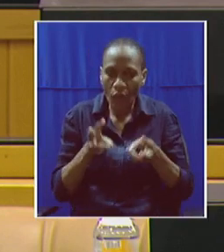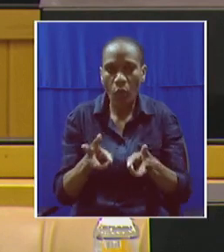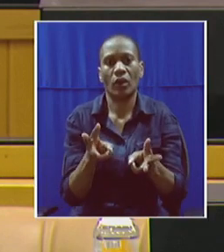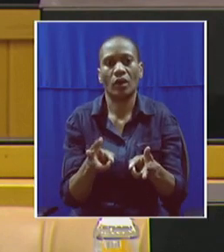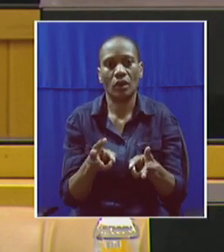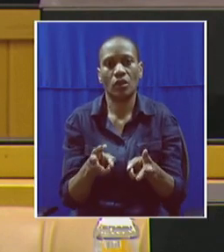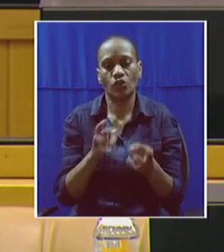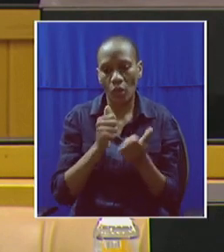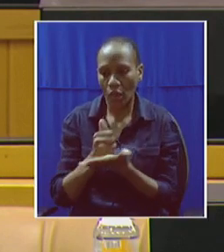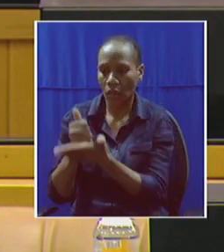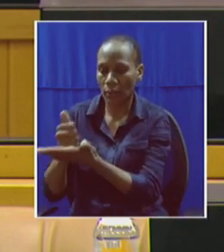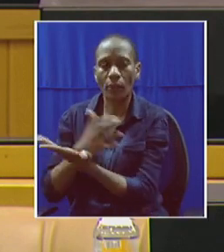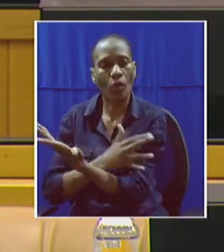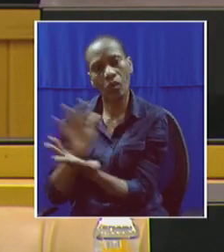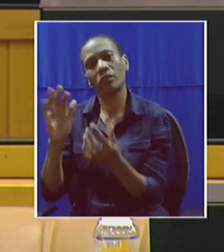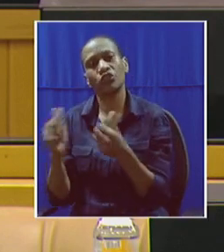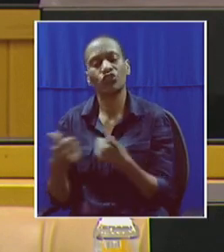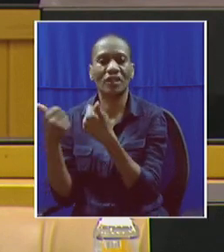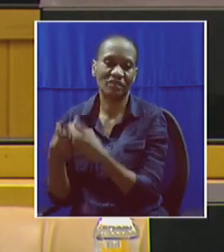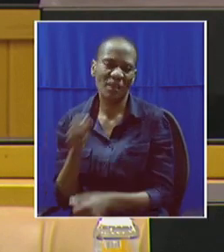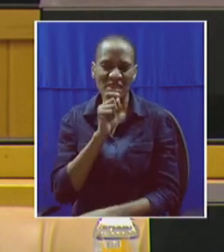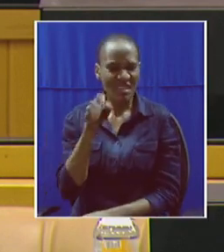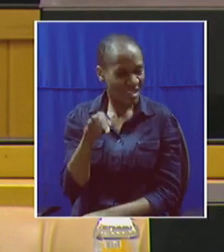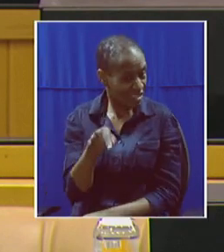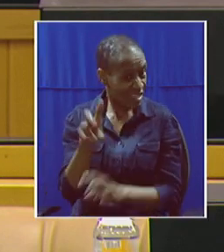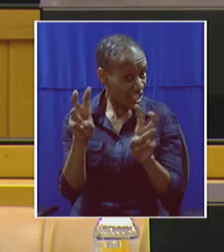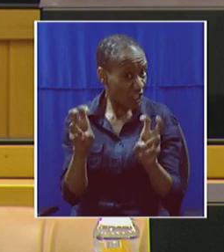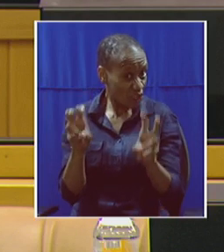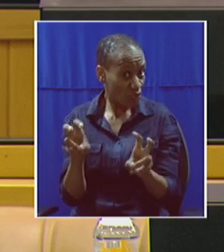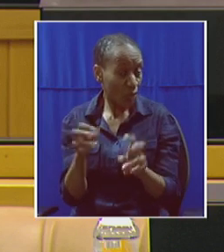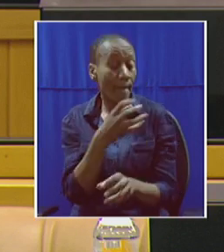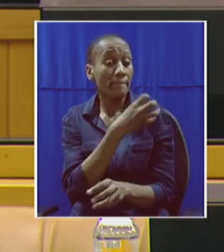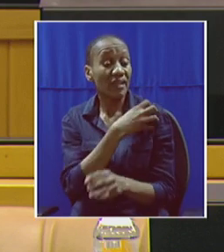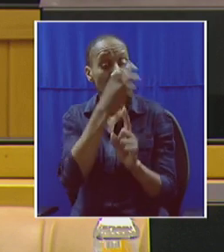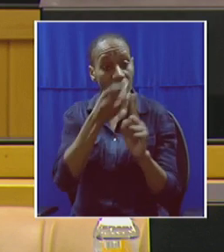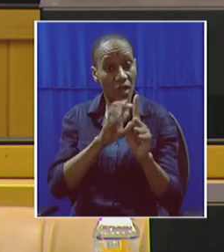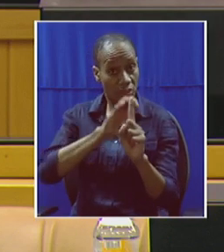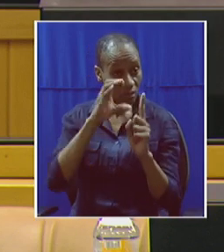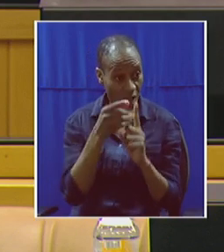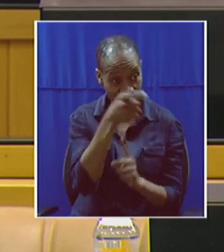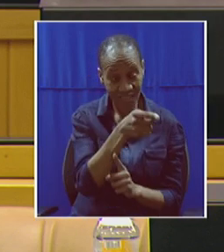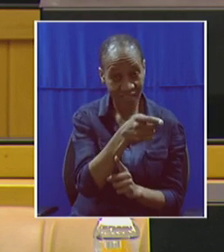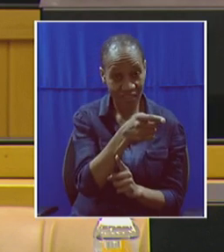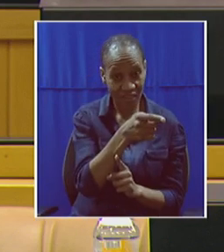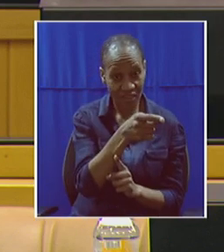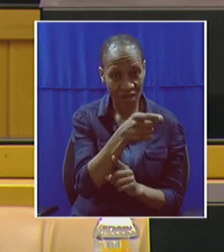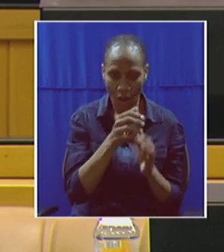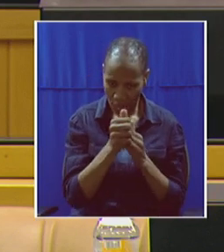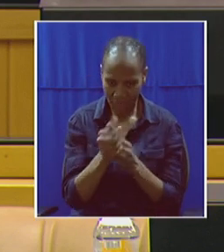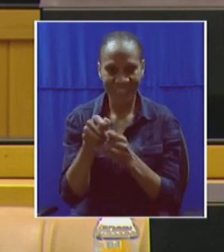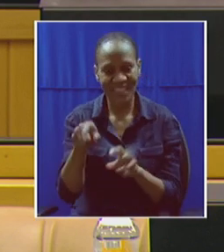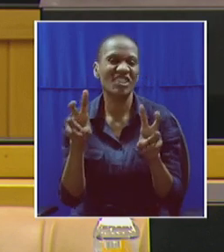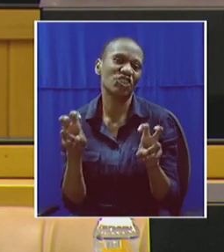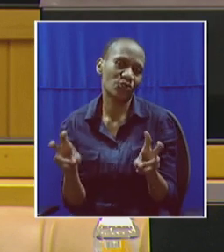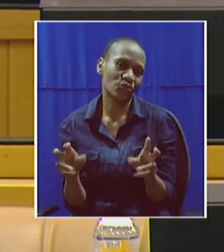respond to some of those and it's an issue that the ministry of arts and culture is leading